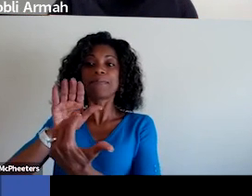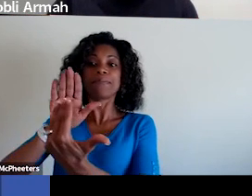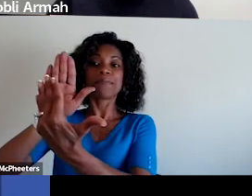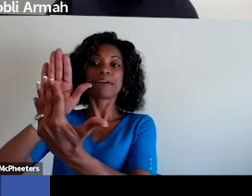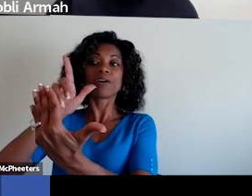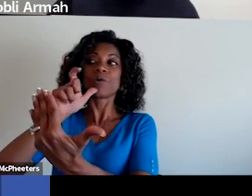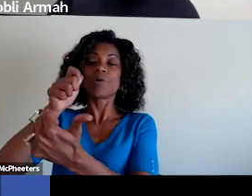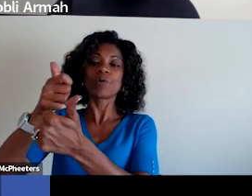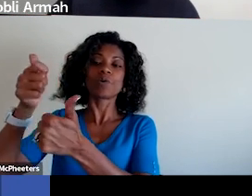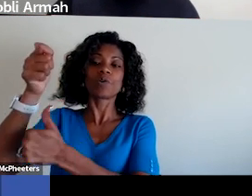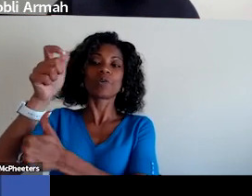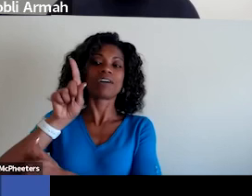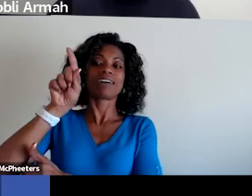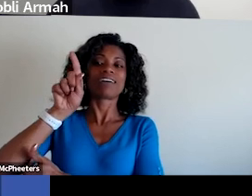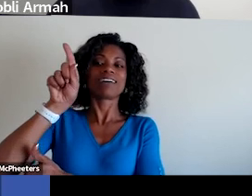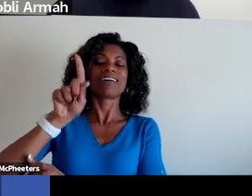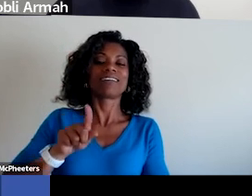this case.